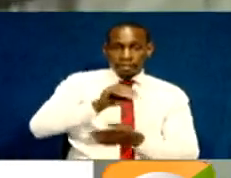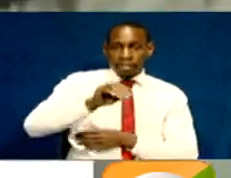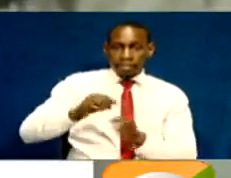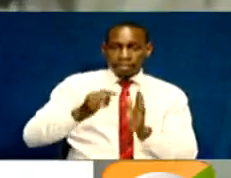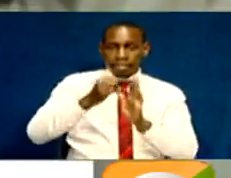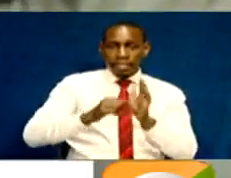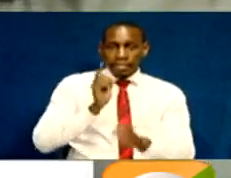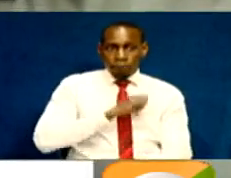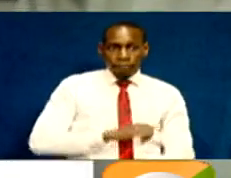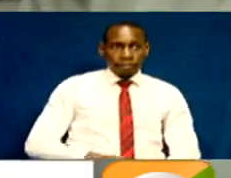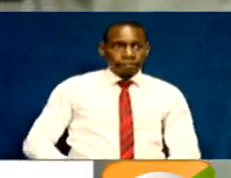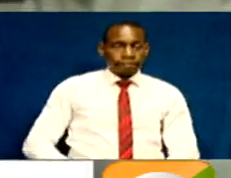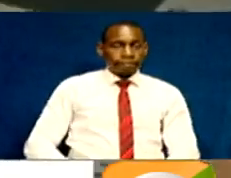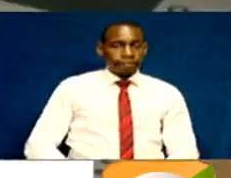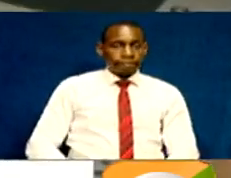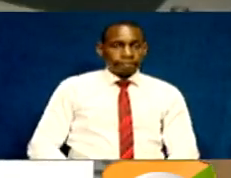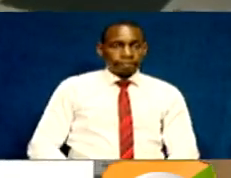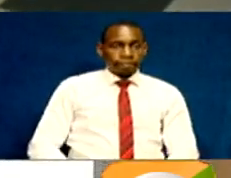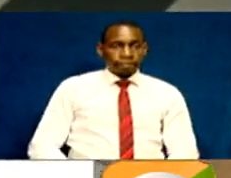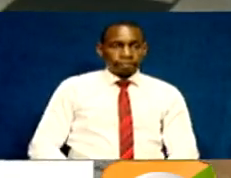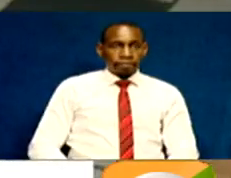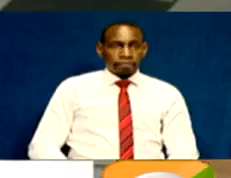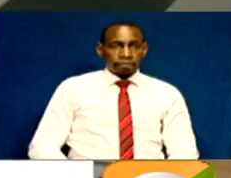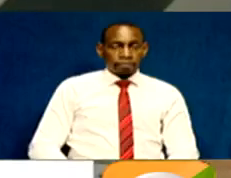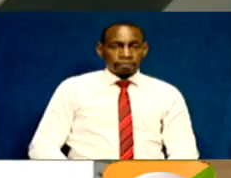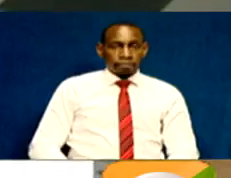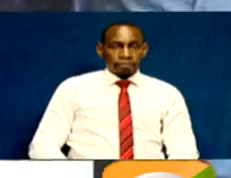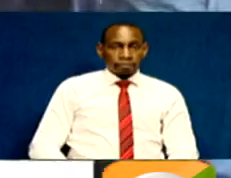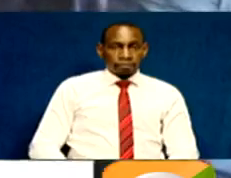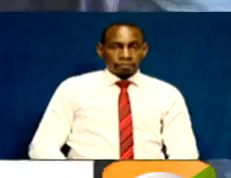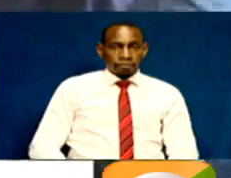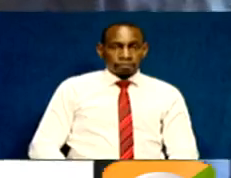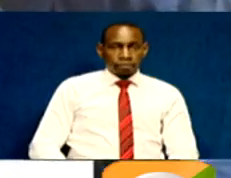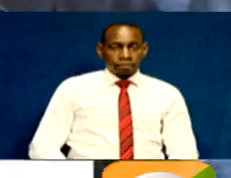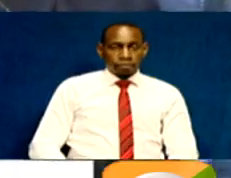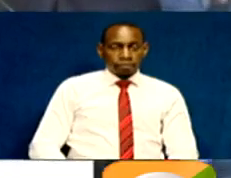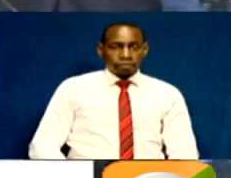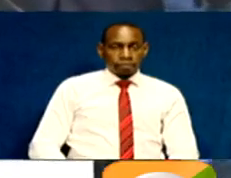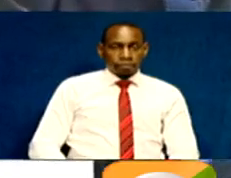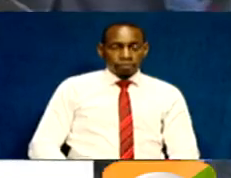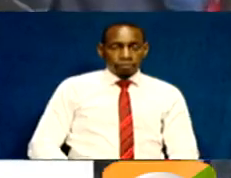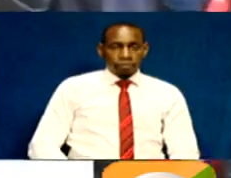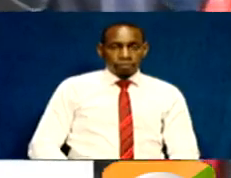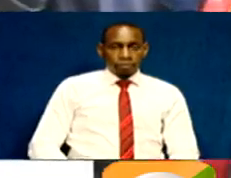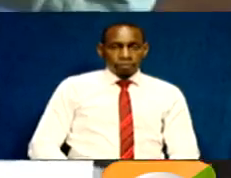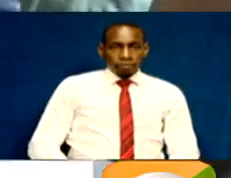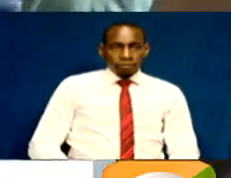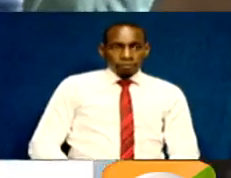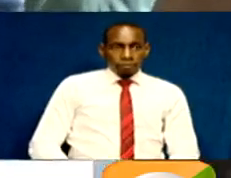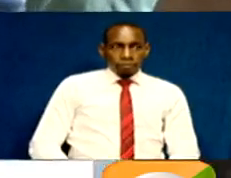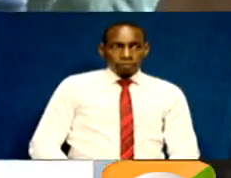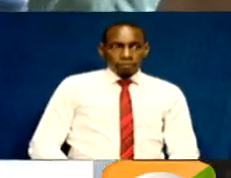to an end. Okay,